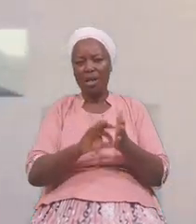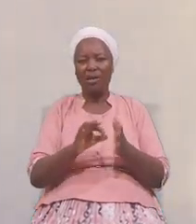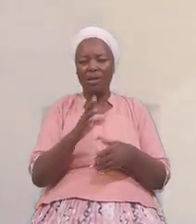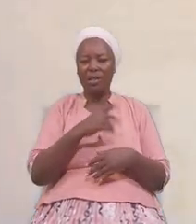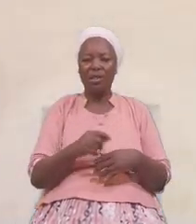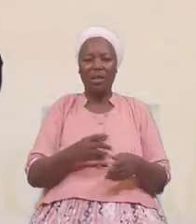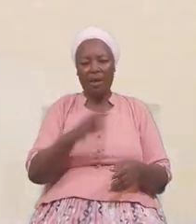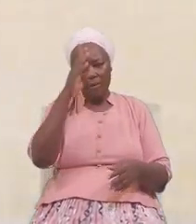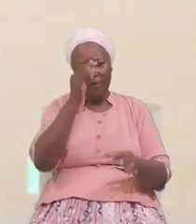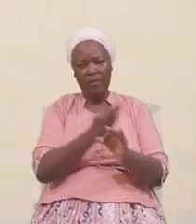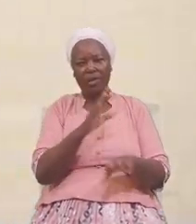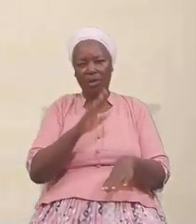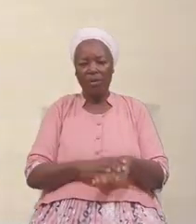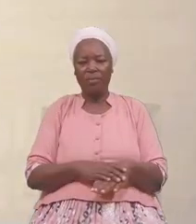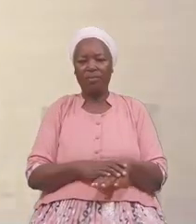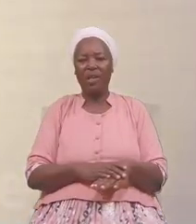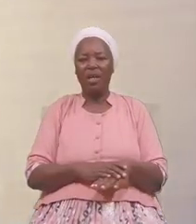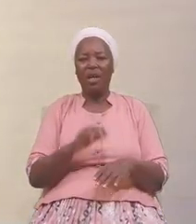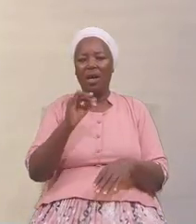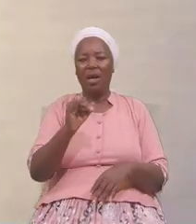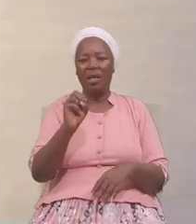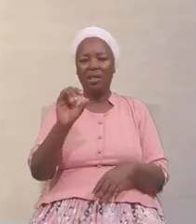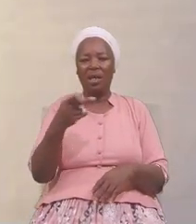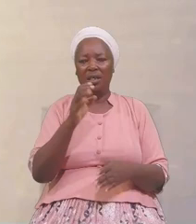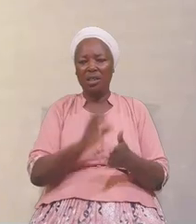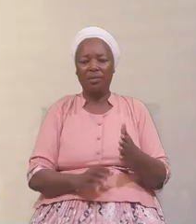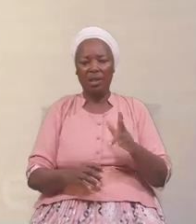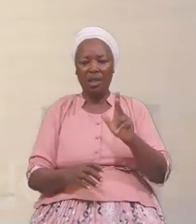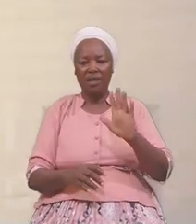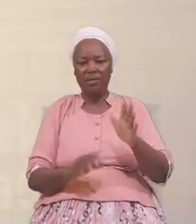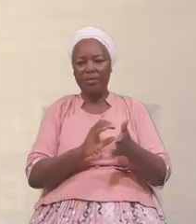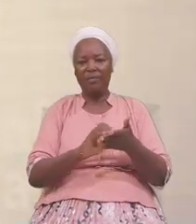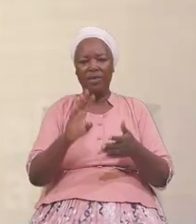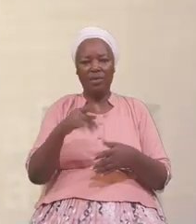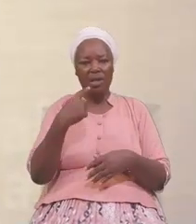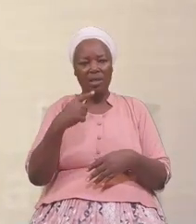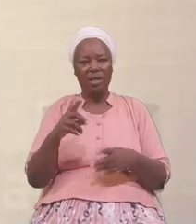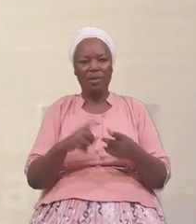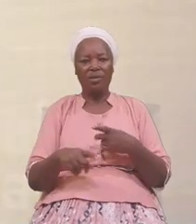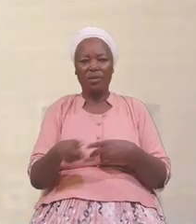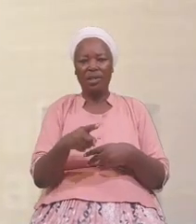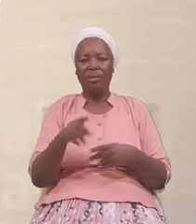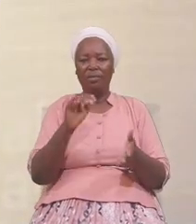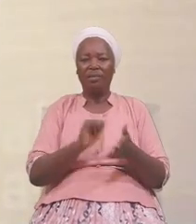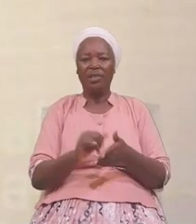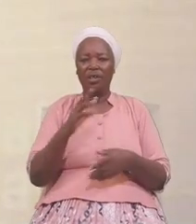Isaiah 35, verse 4. Say to them that have a fearful mind,